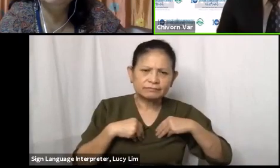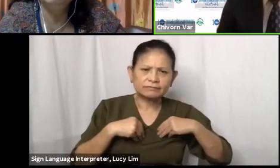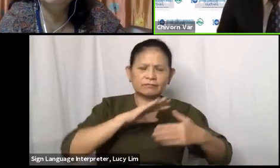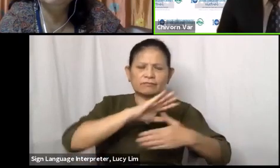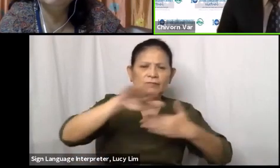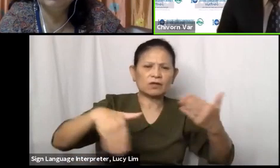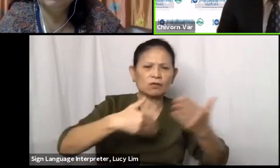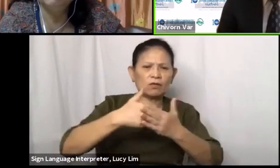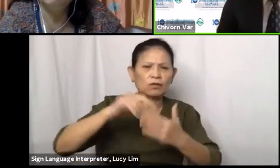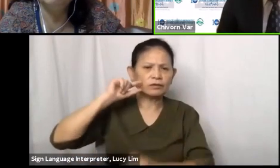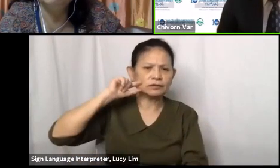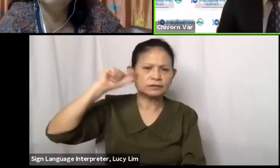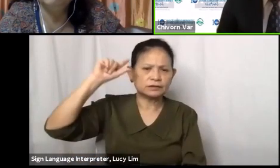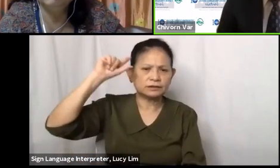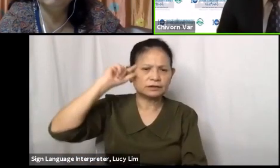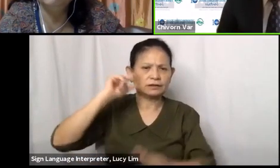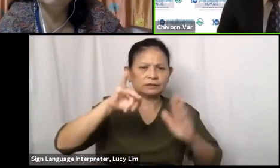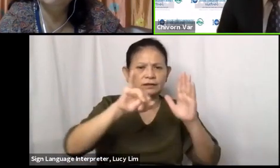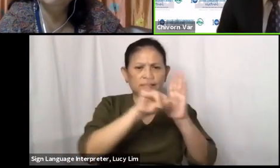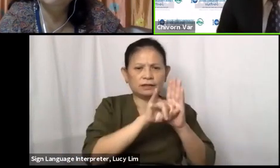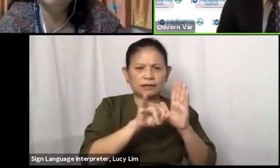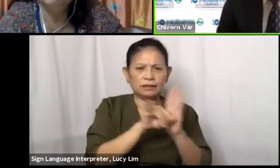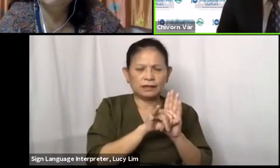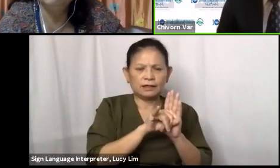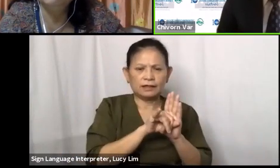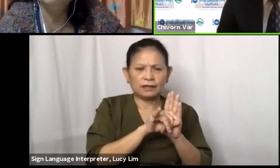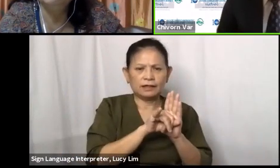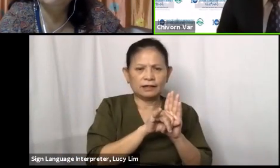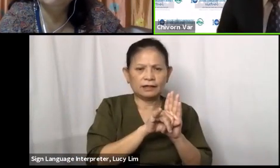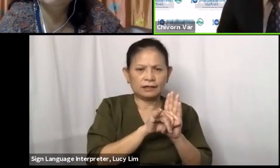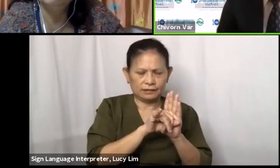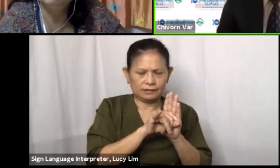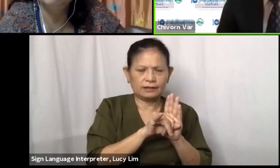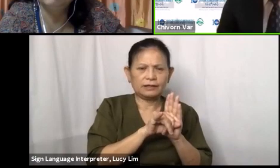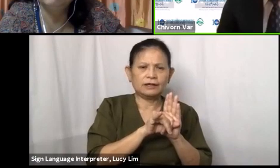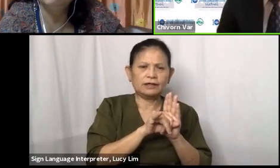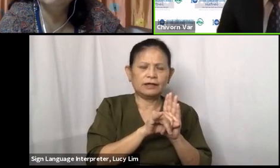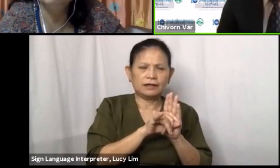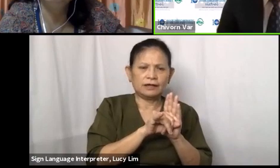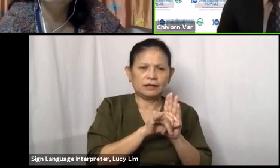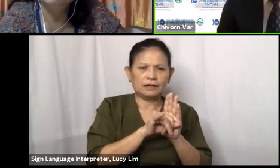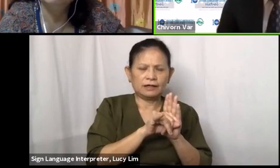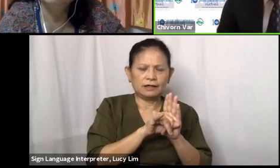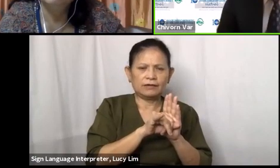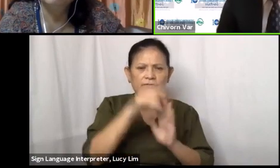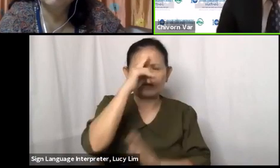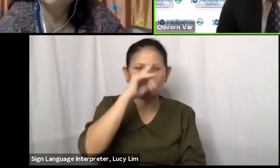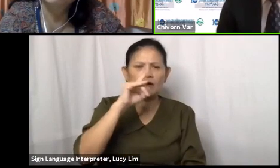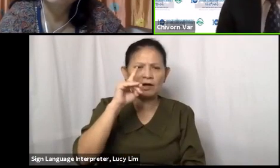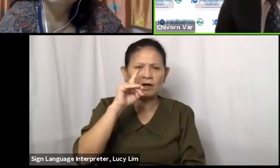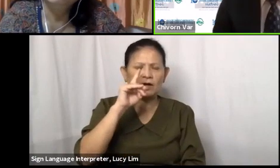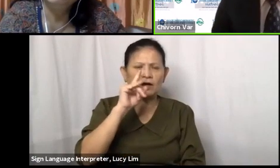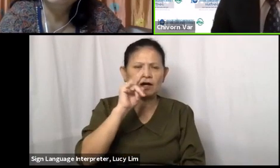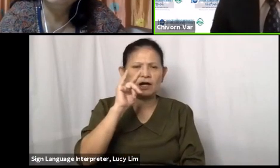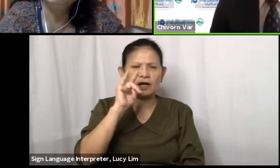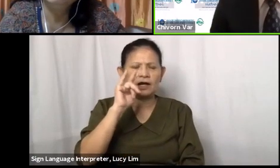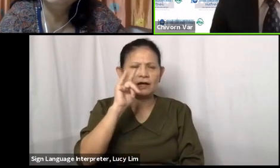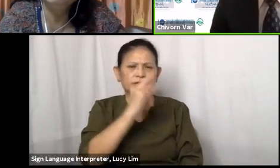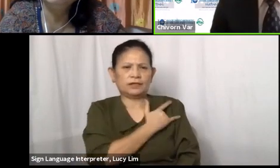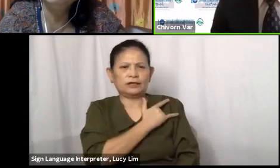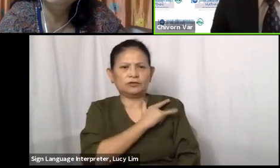gender identity of sexual orientation people. And